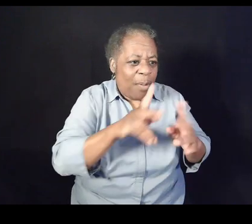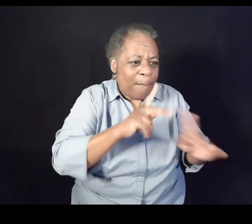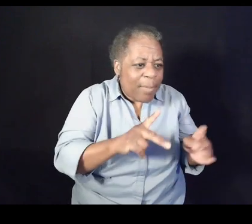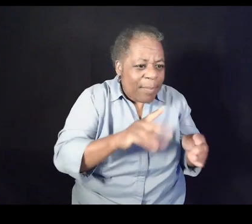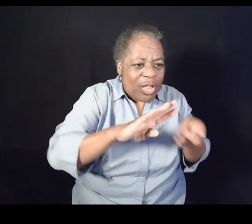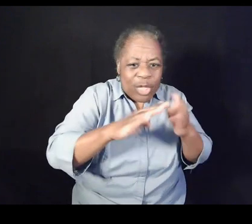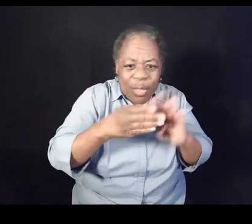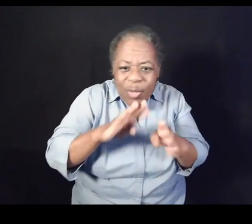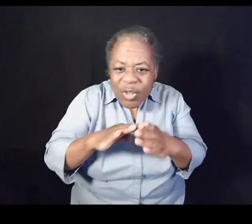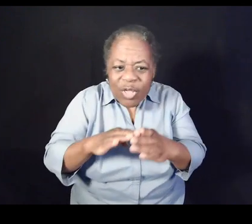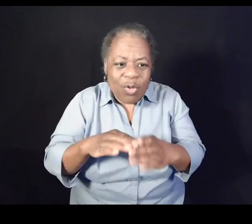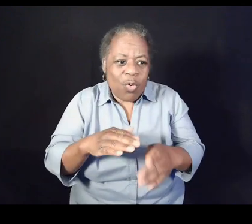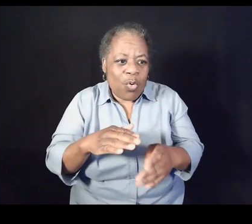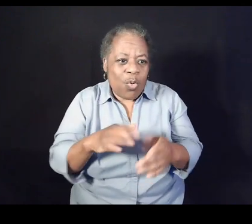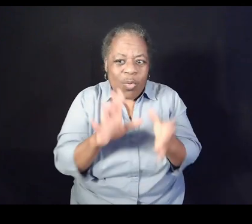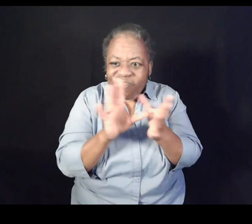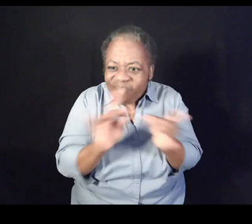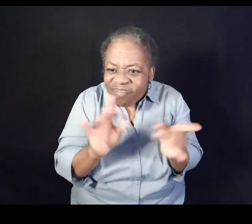to be followers of Jesus.